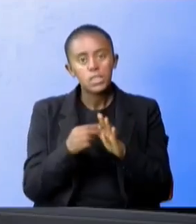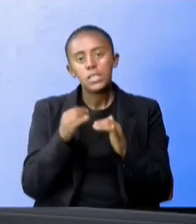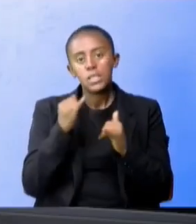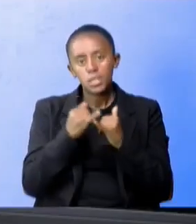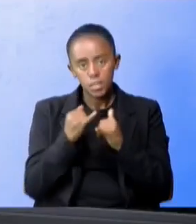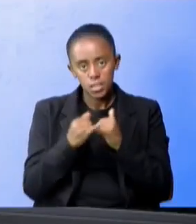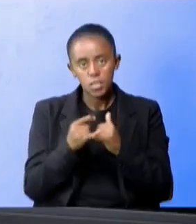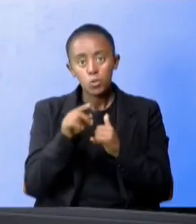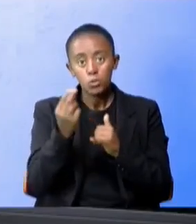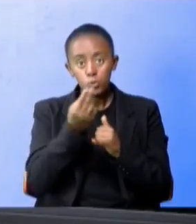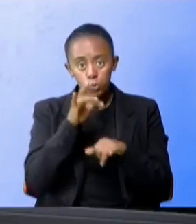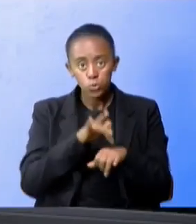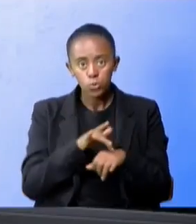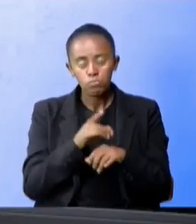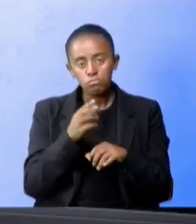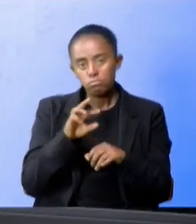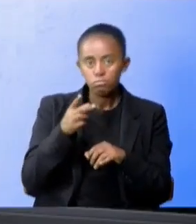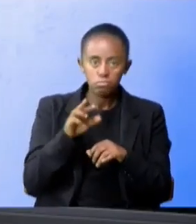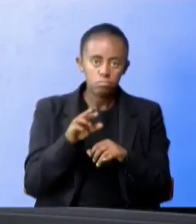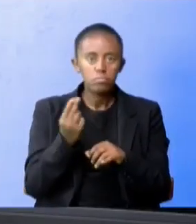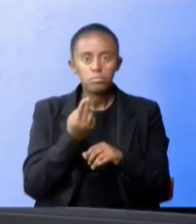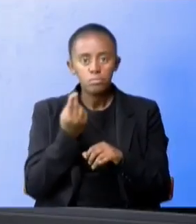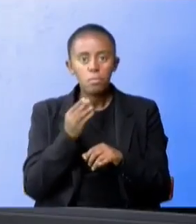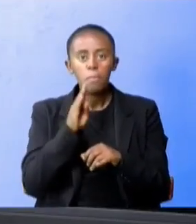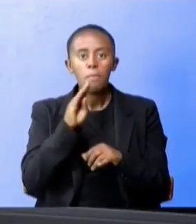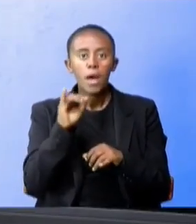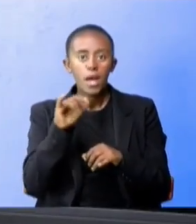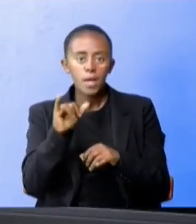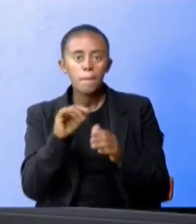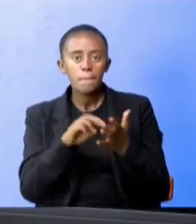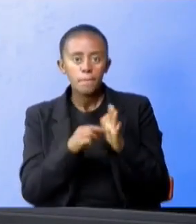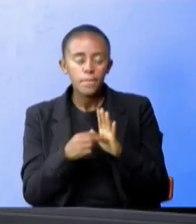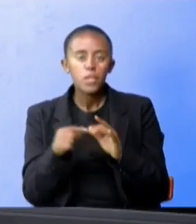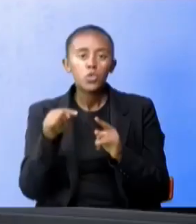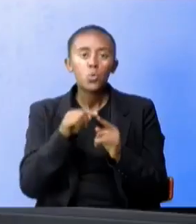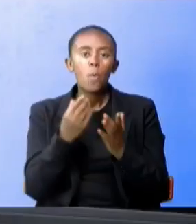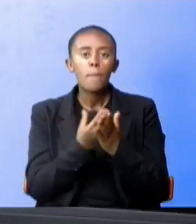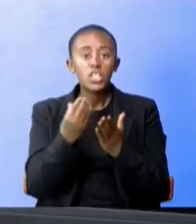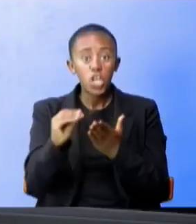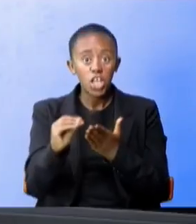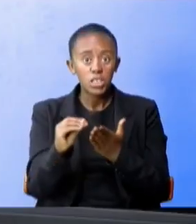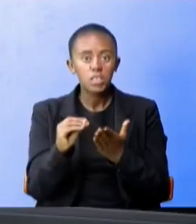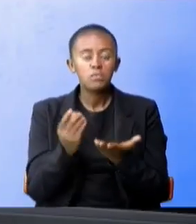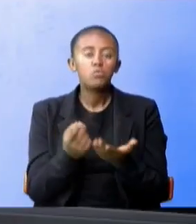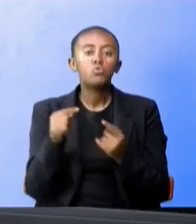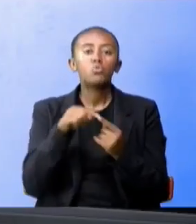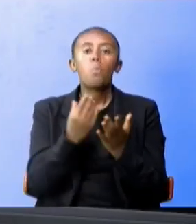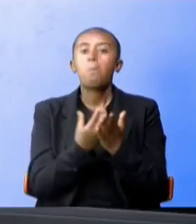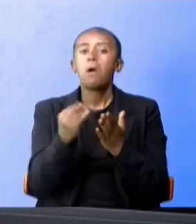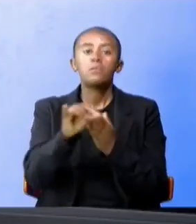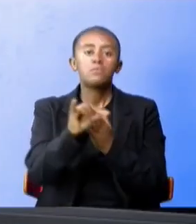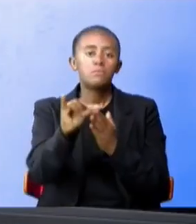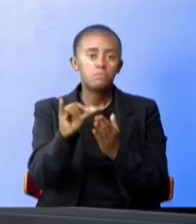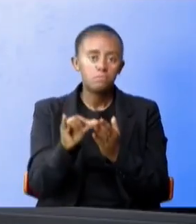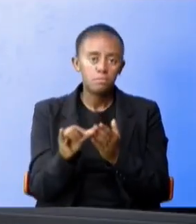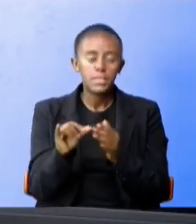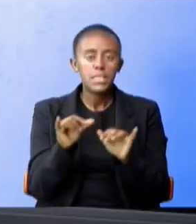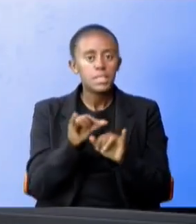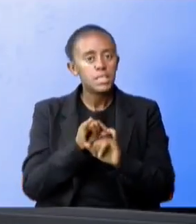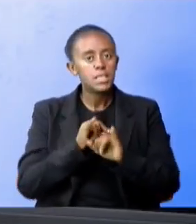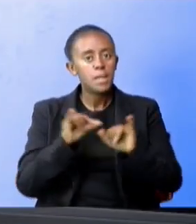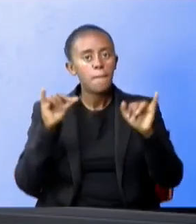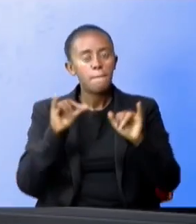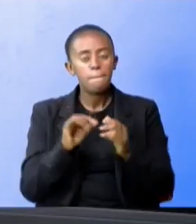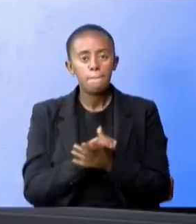we use them vice versa. Buy means purchase. To purchase also means to buy. So the same